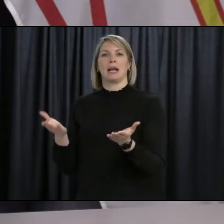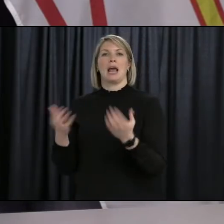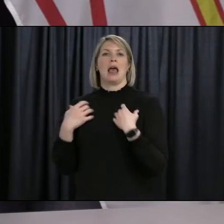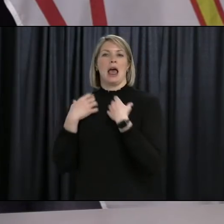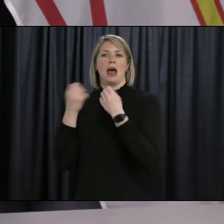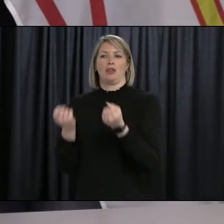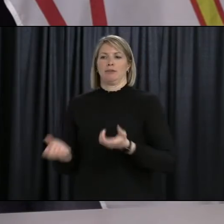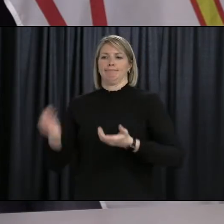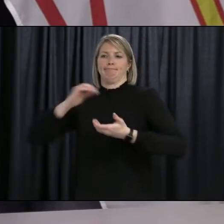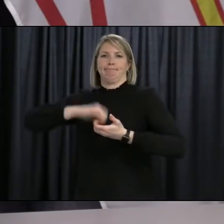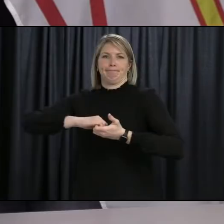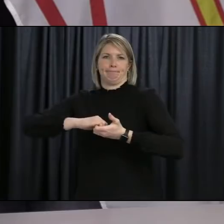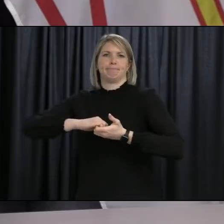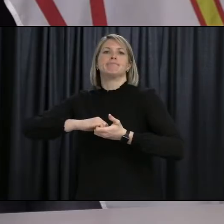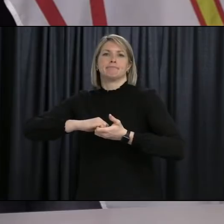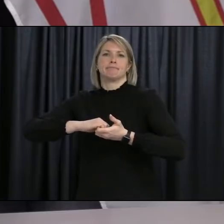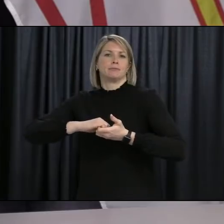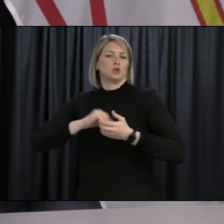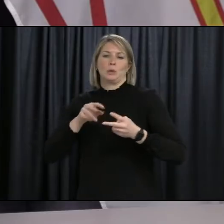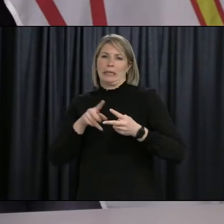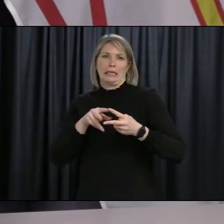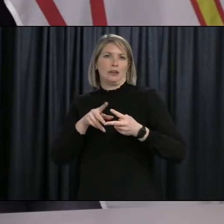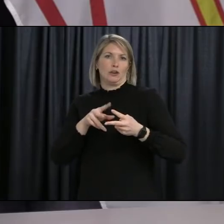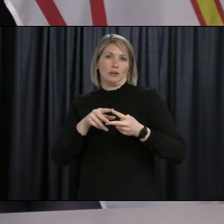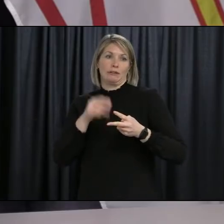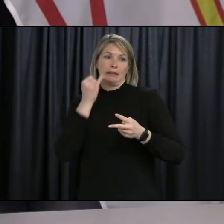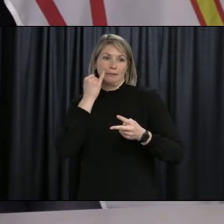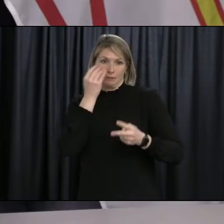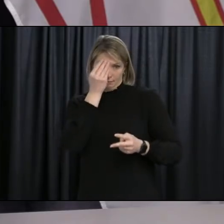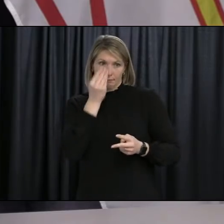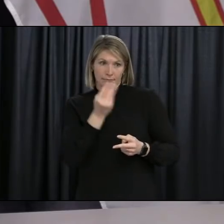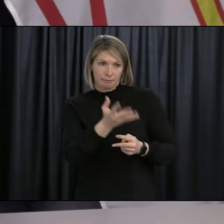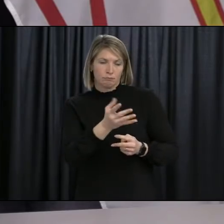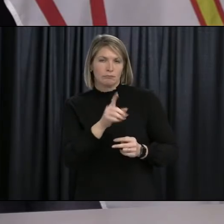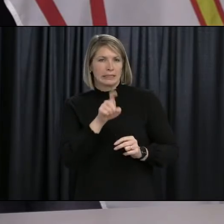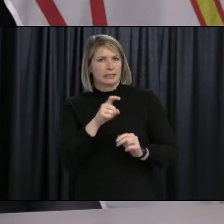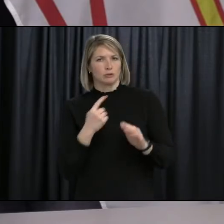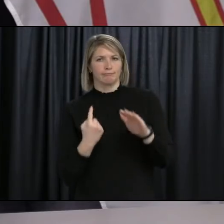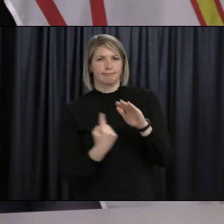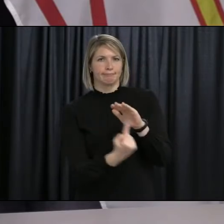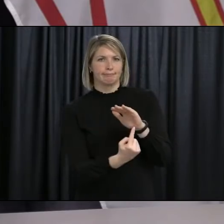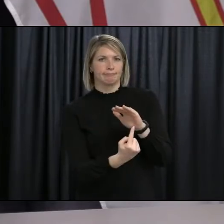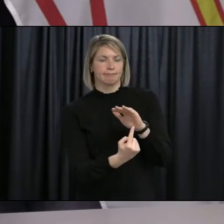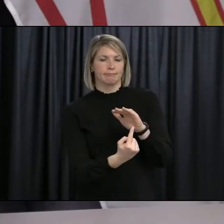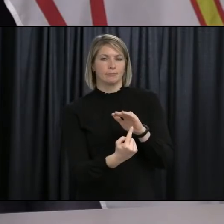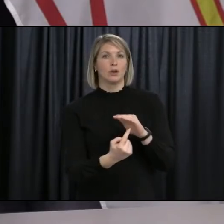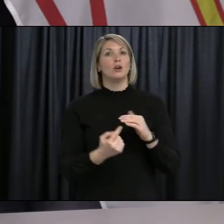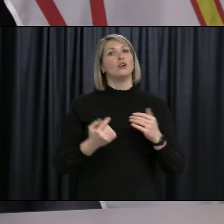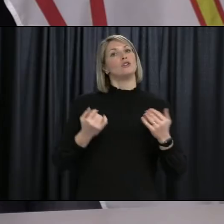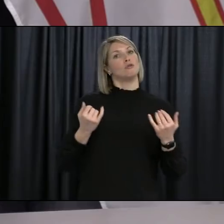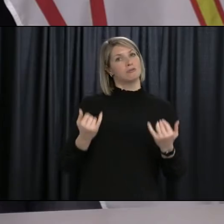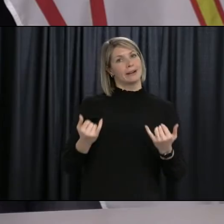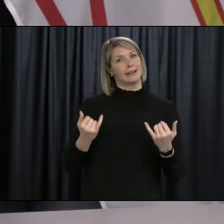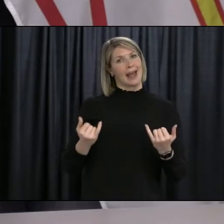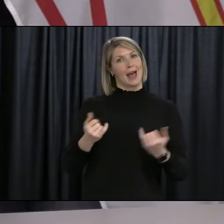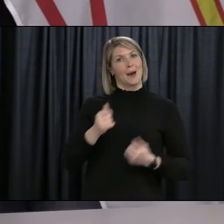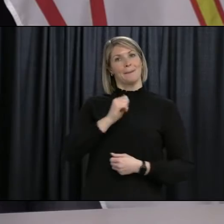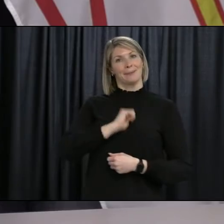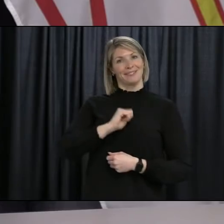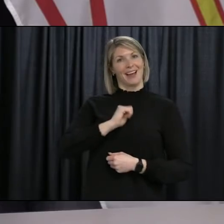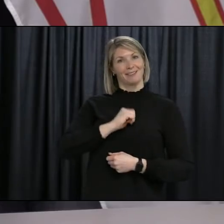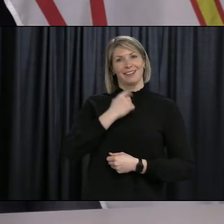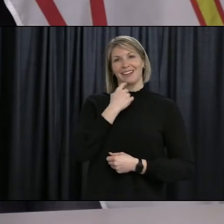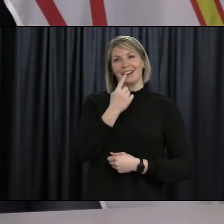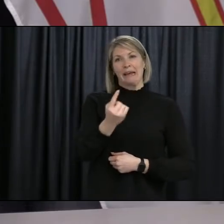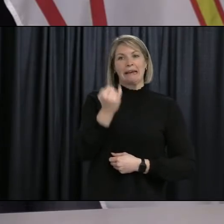for that. So at this point, what we're telling people is if you have